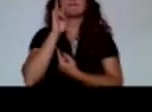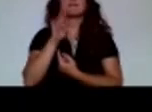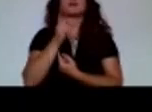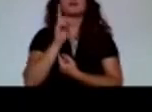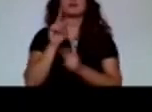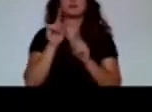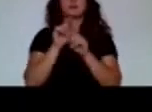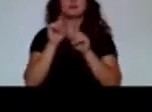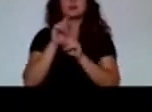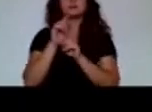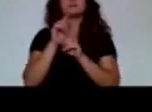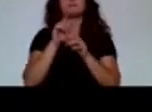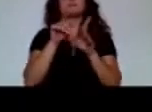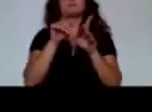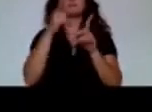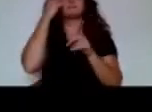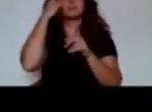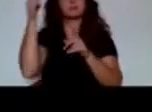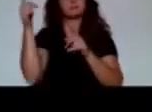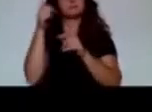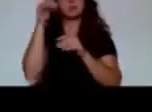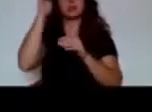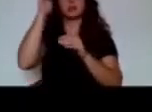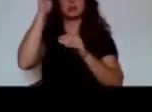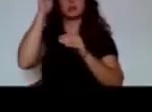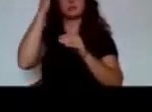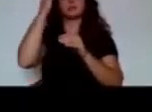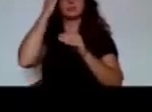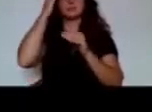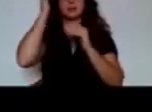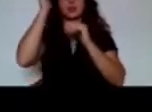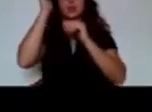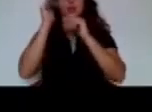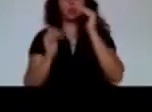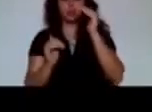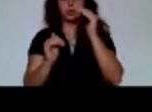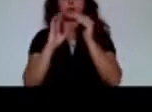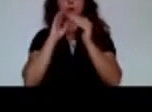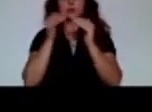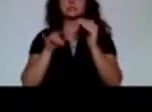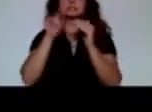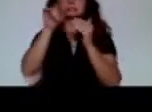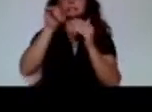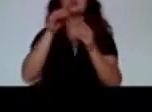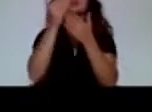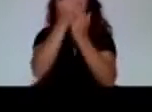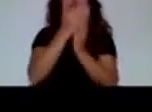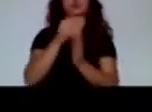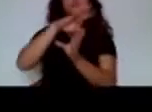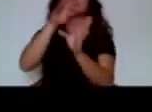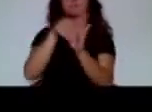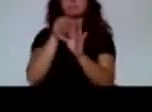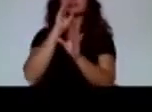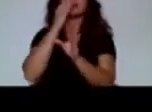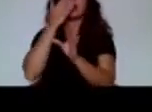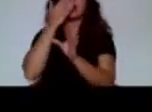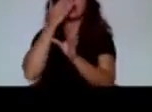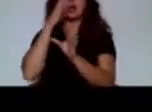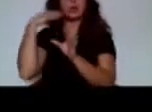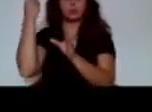explicit prejudice goes down with age. So in this study, they actually included adults as a comparison group, while